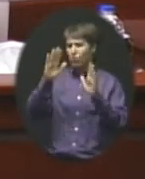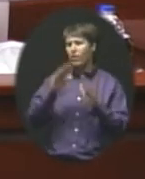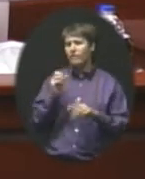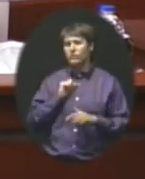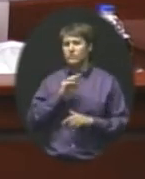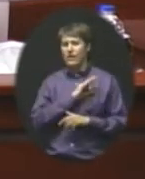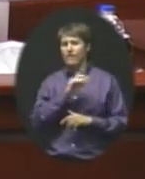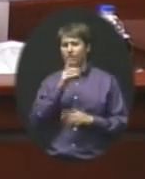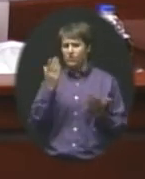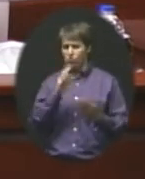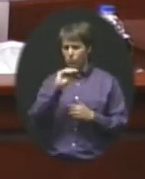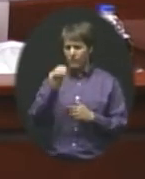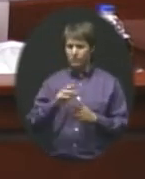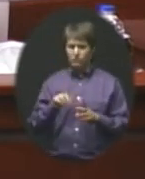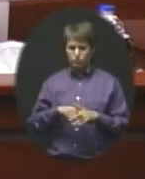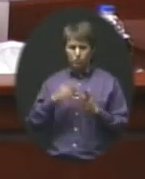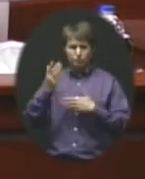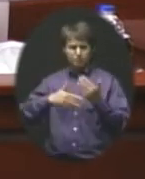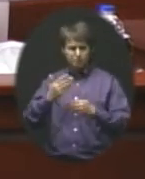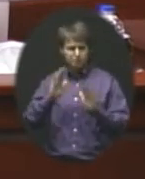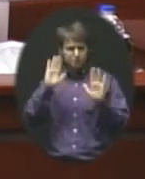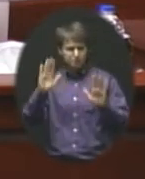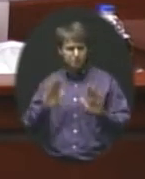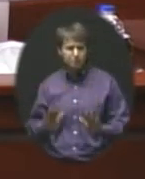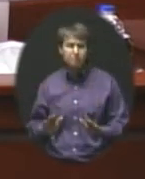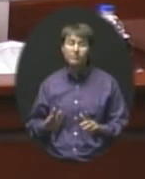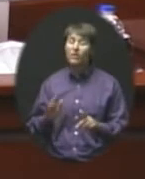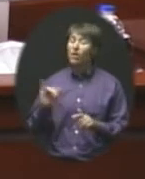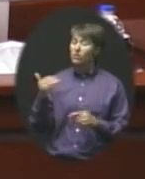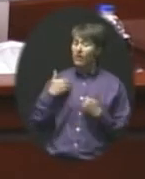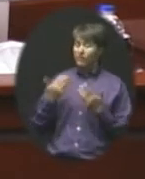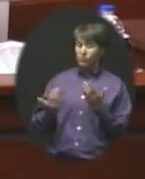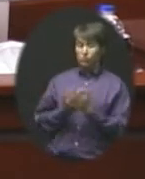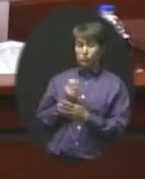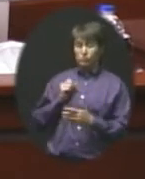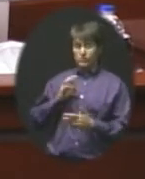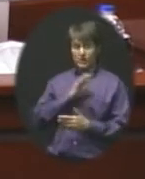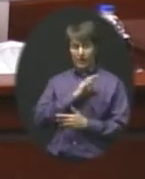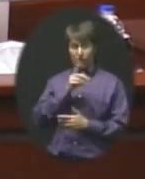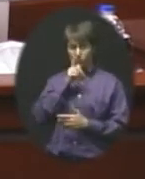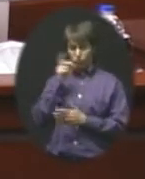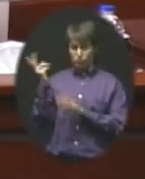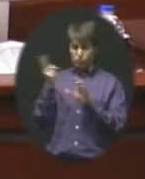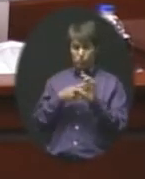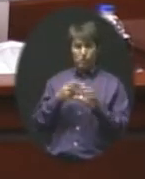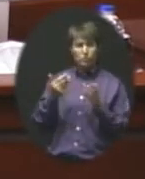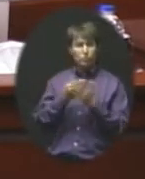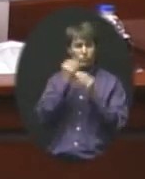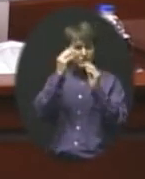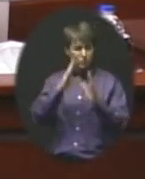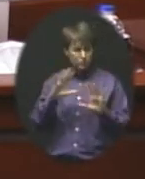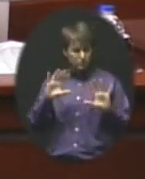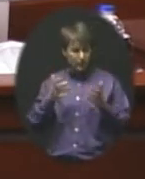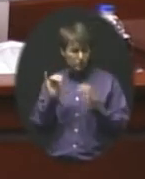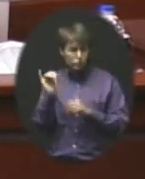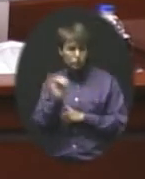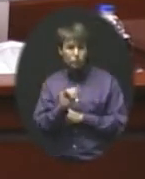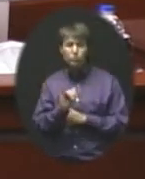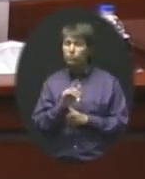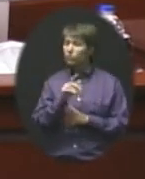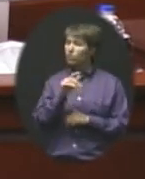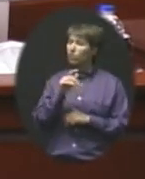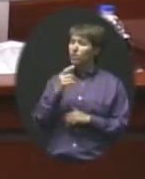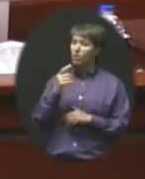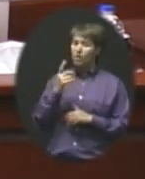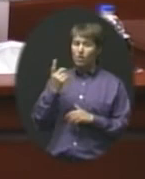we've gotten off to a good start. With regard to that, we have new staff members who join us, new teachers in the classroom, and that's also something that we don't just